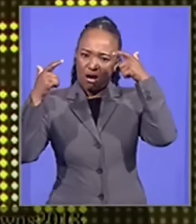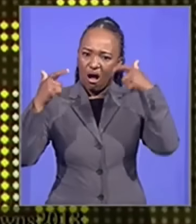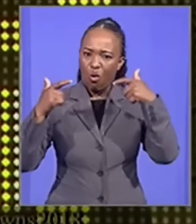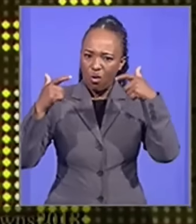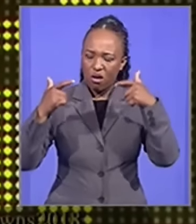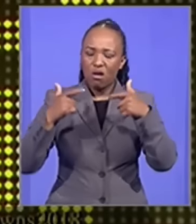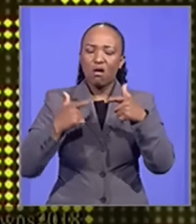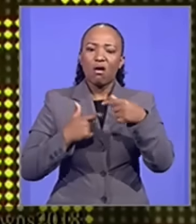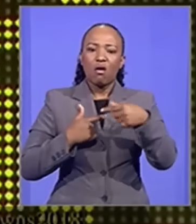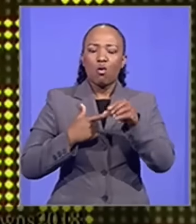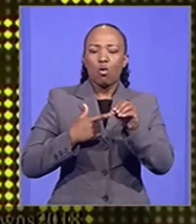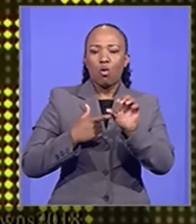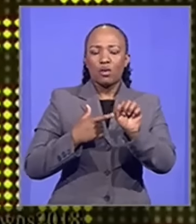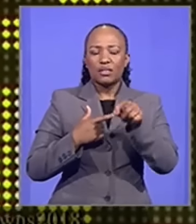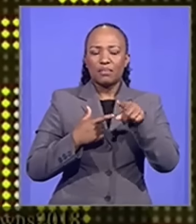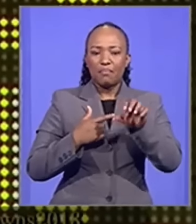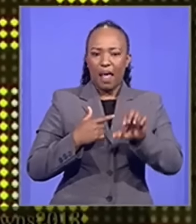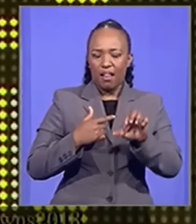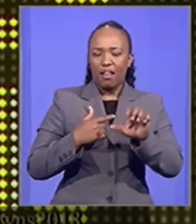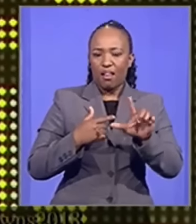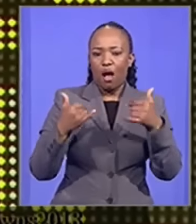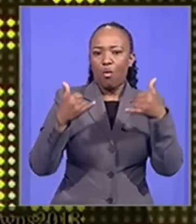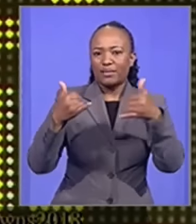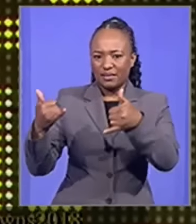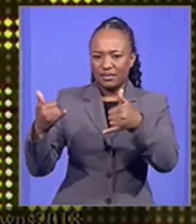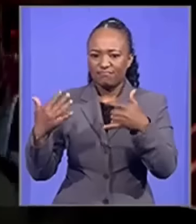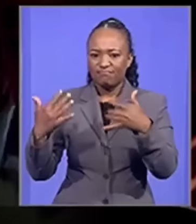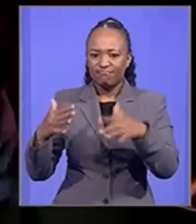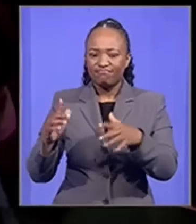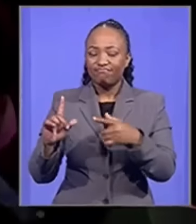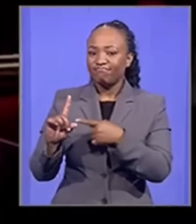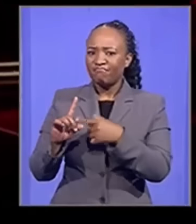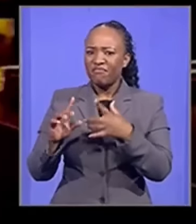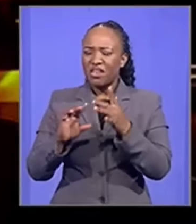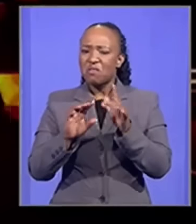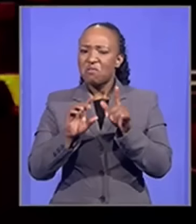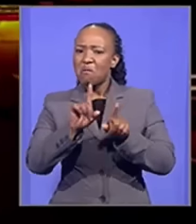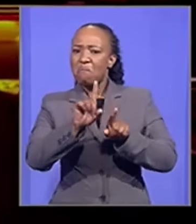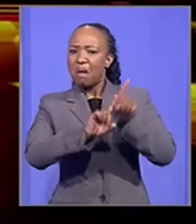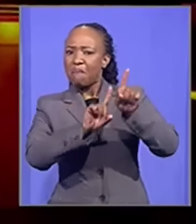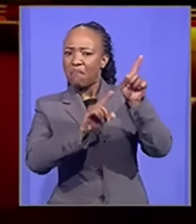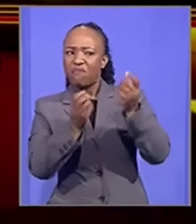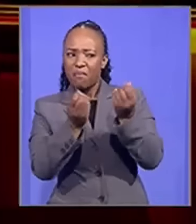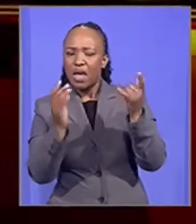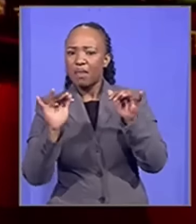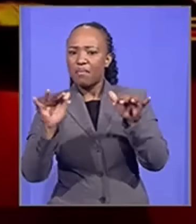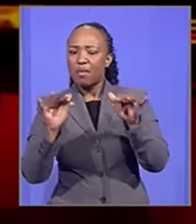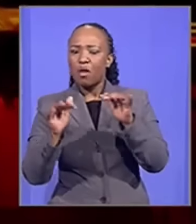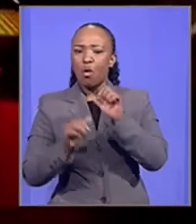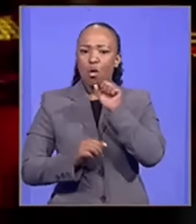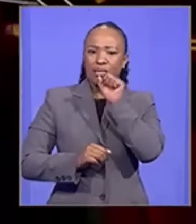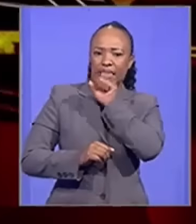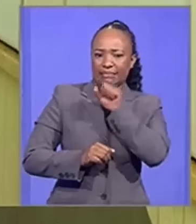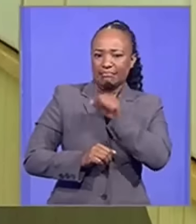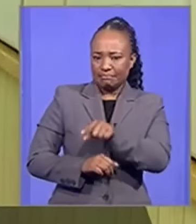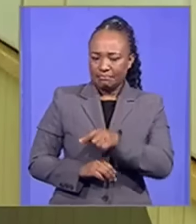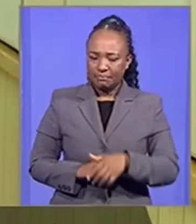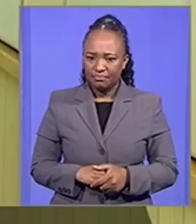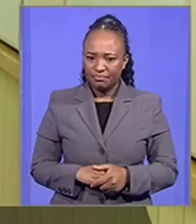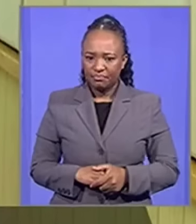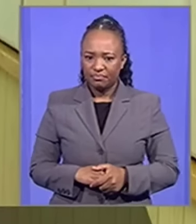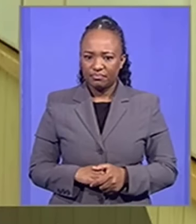Crown Gospel Music Awards ibile sethala se tlisitseng katleho le phetoho maphelong a dibini tse ngata. We